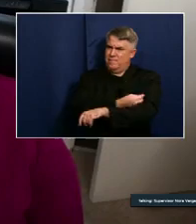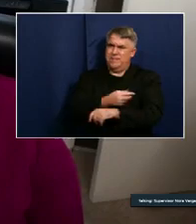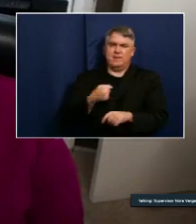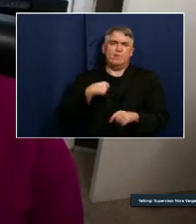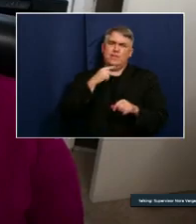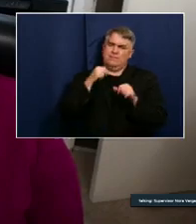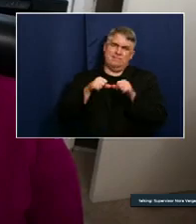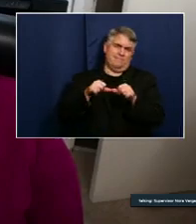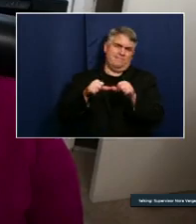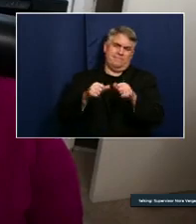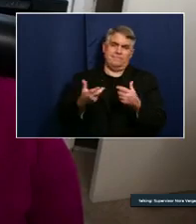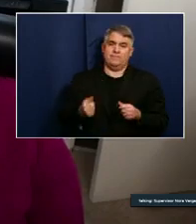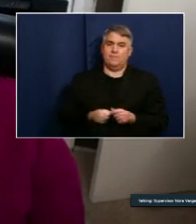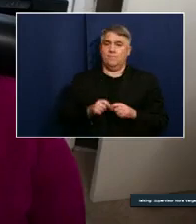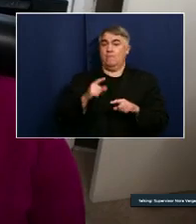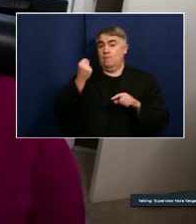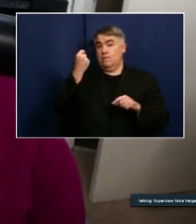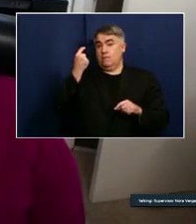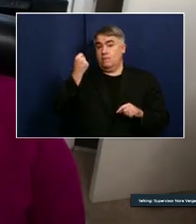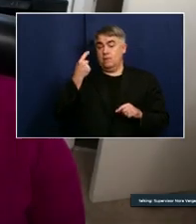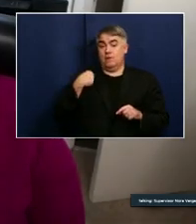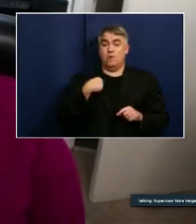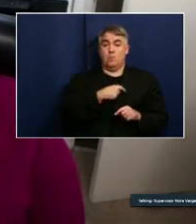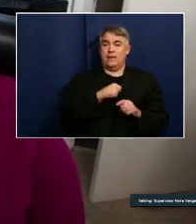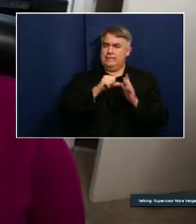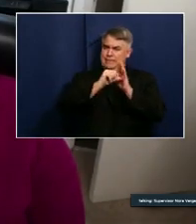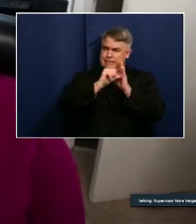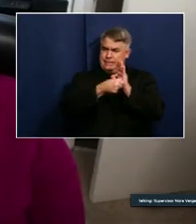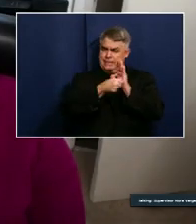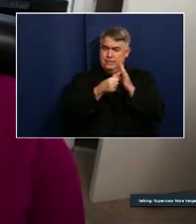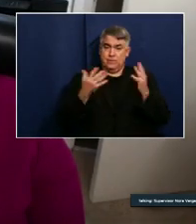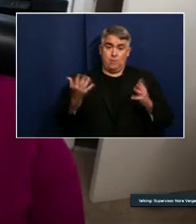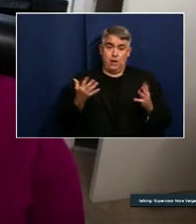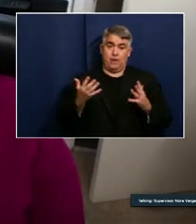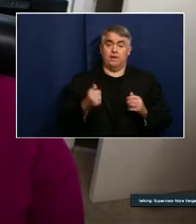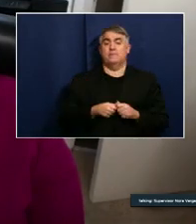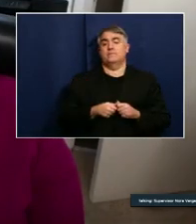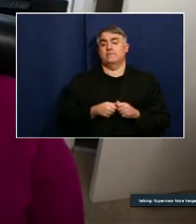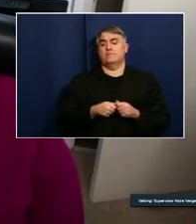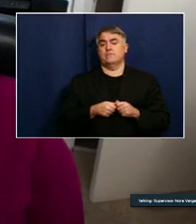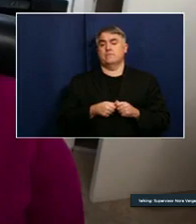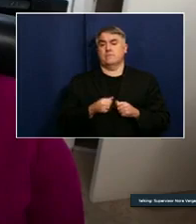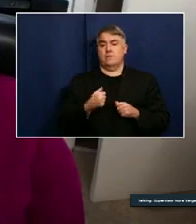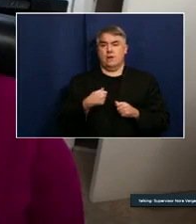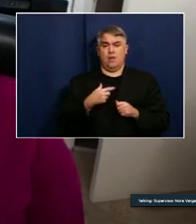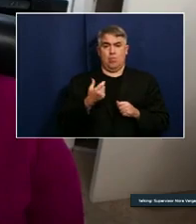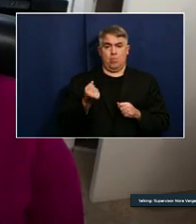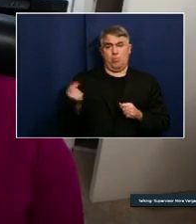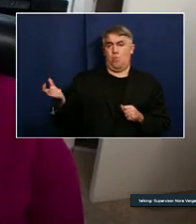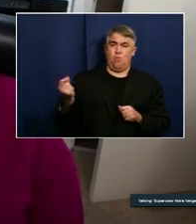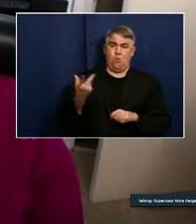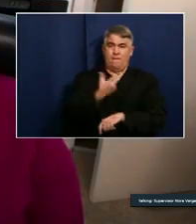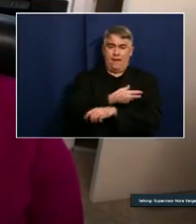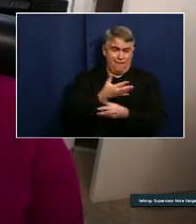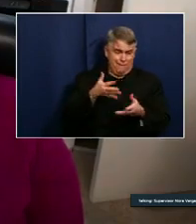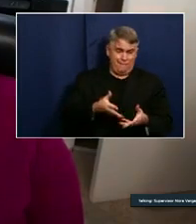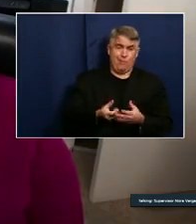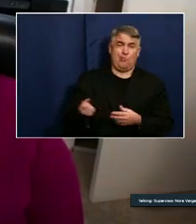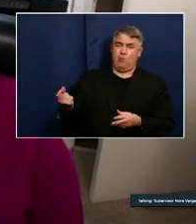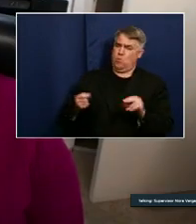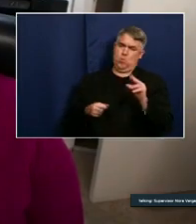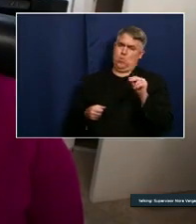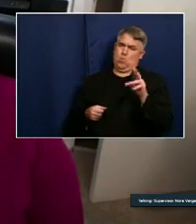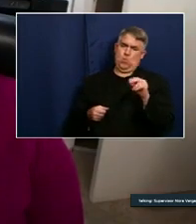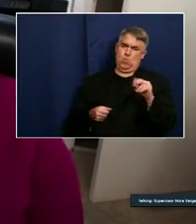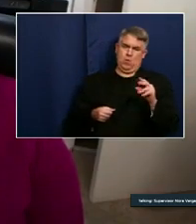there are no, I think, emphasizing that no vaccines are being thrown away, and that as soon as we know about appointments, we're getting people